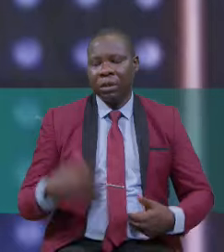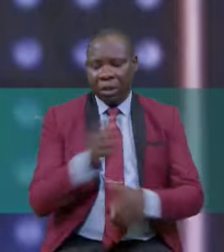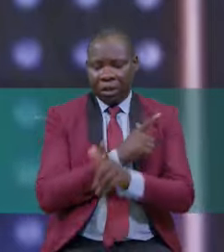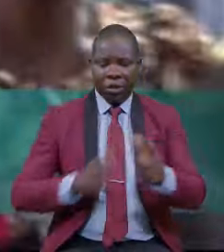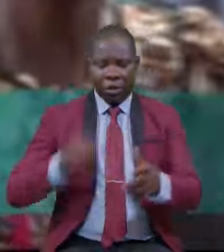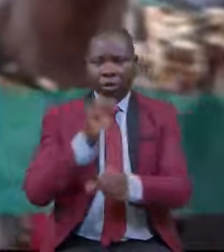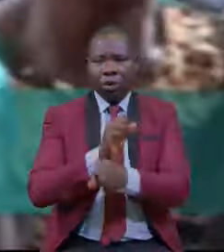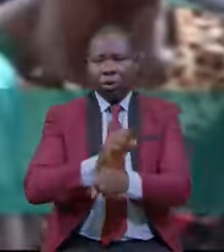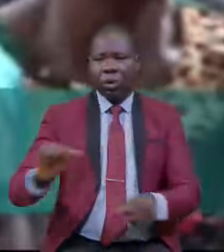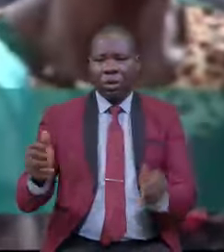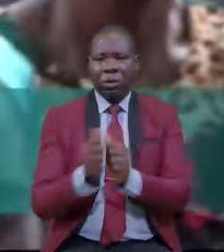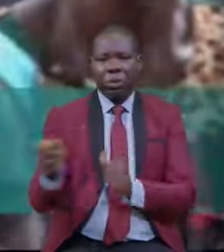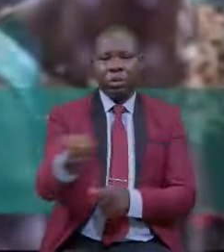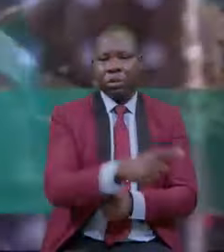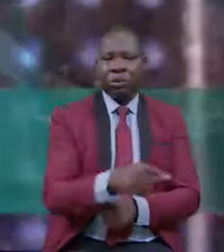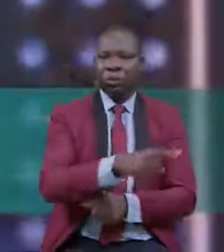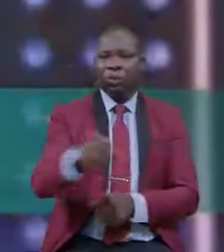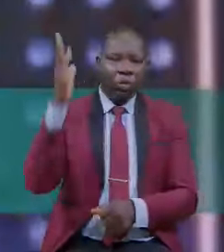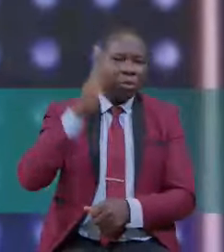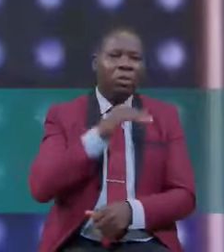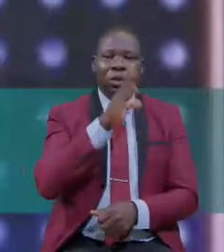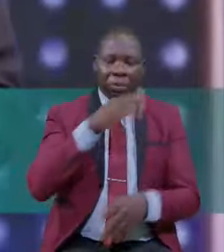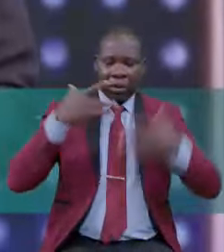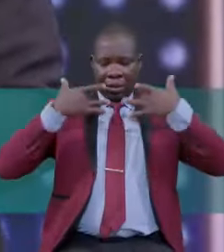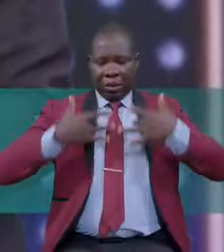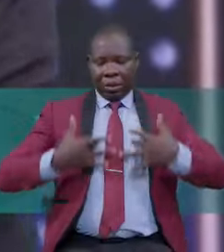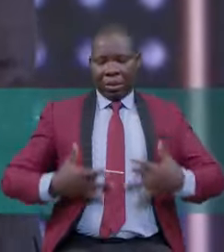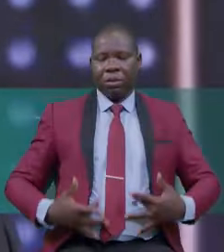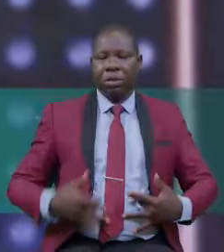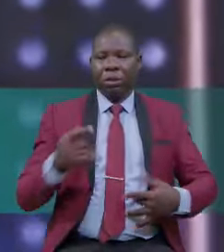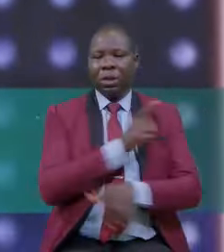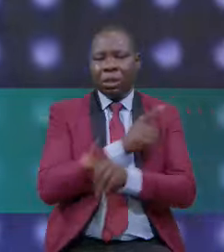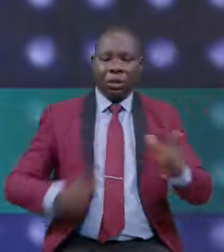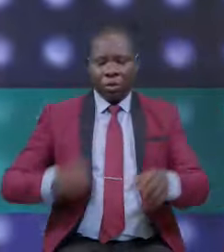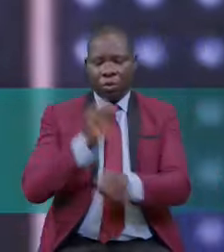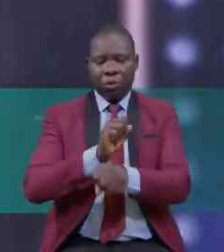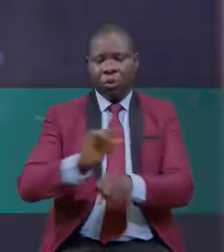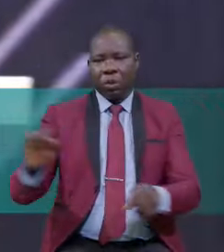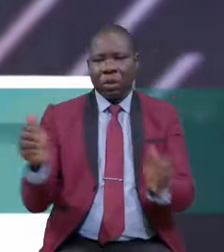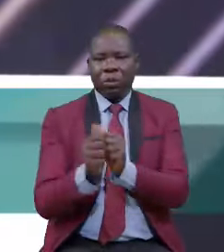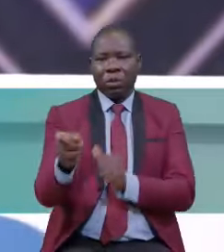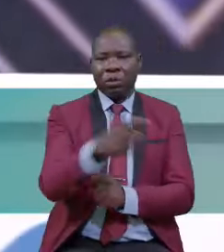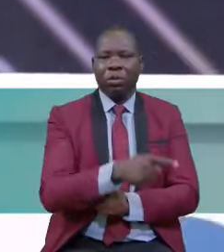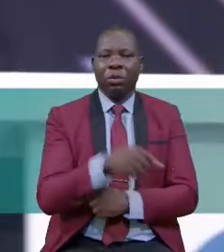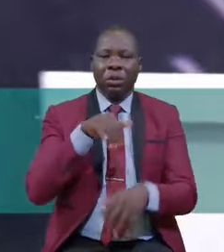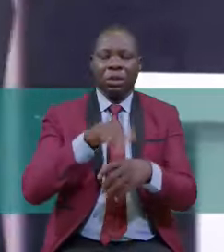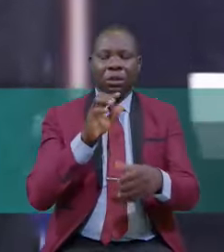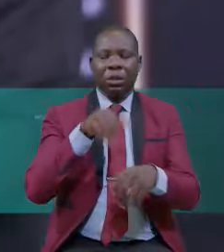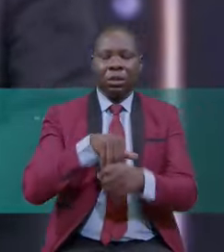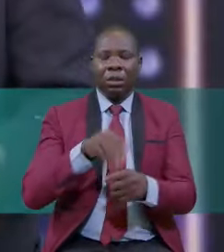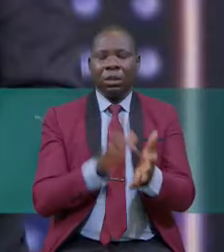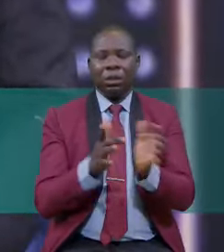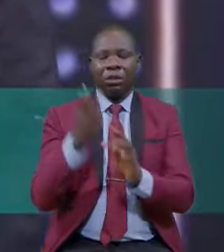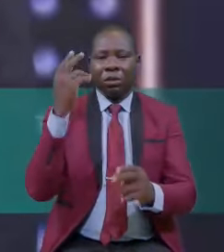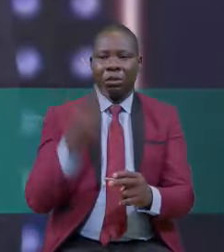you. You will not be discouraged. The Lord walking with you. And if you have, you know, come back